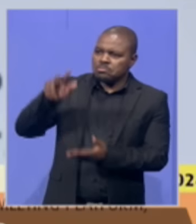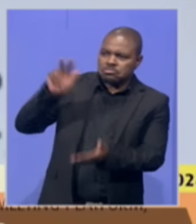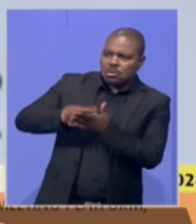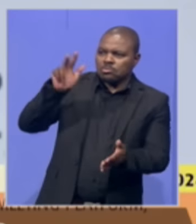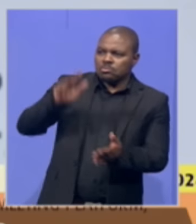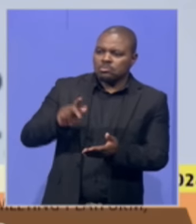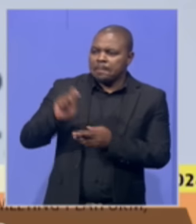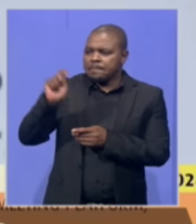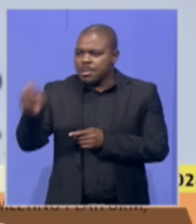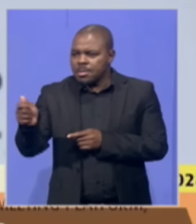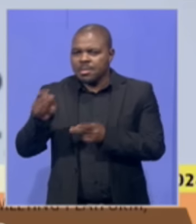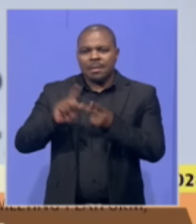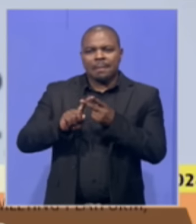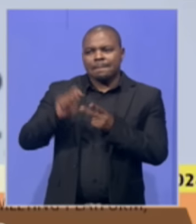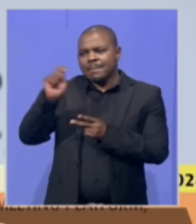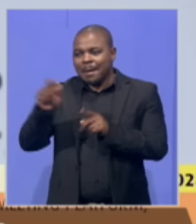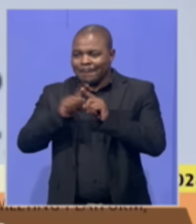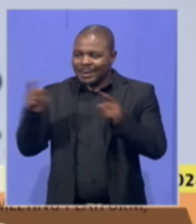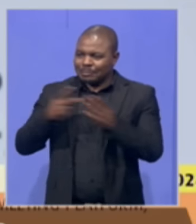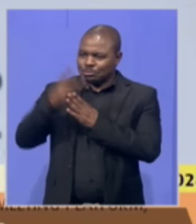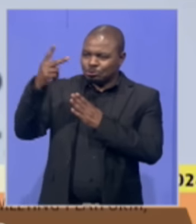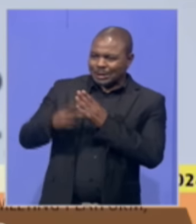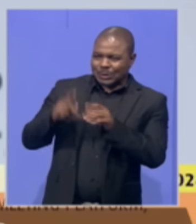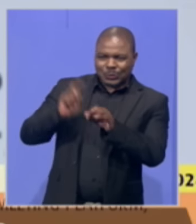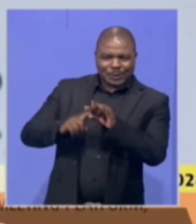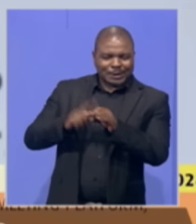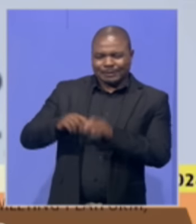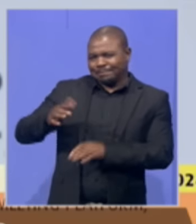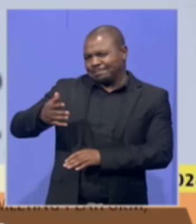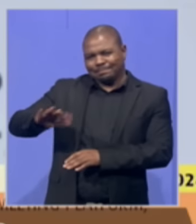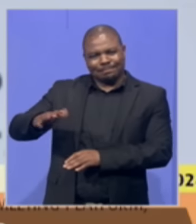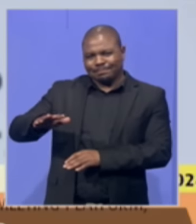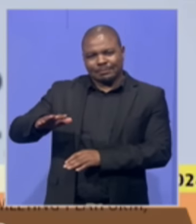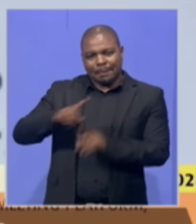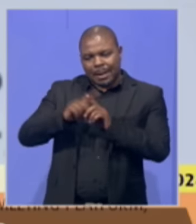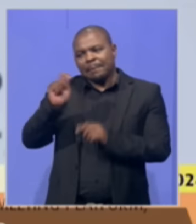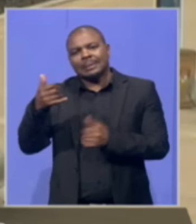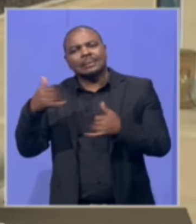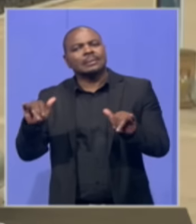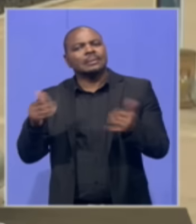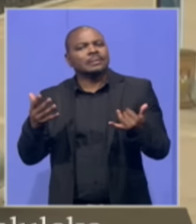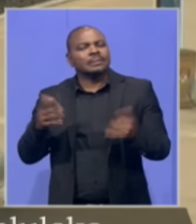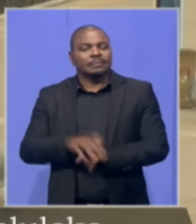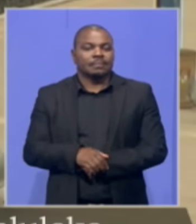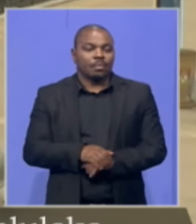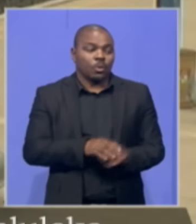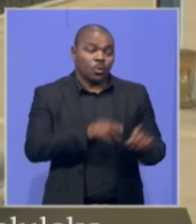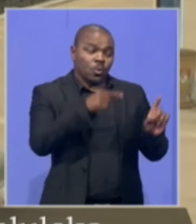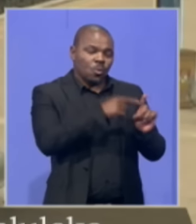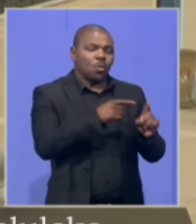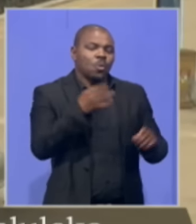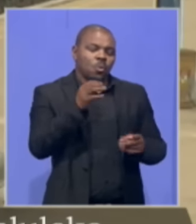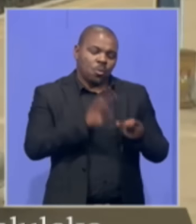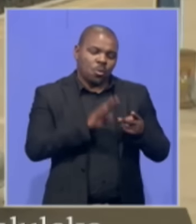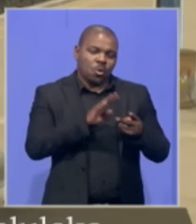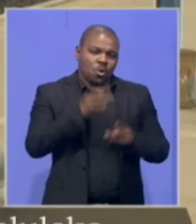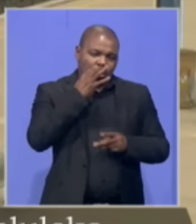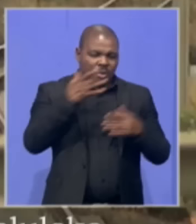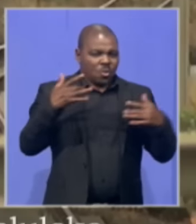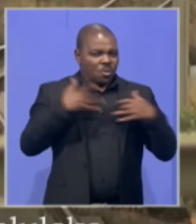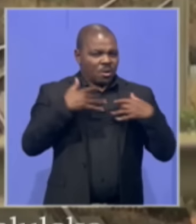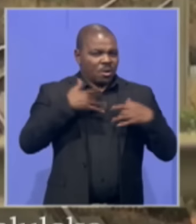payment where projects were not at the right quality or at the right level of completion. Maluleke o tlhagisitse gape le matshwenyego